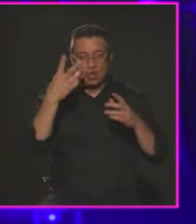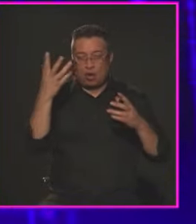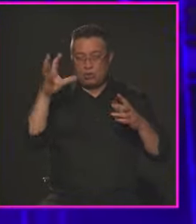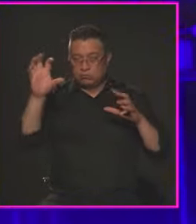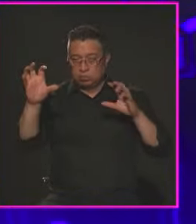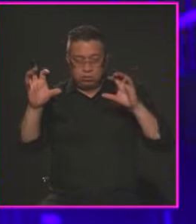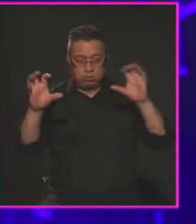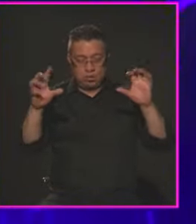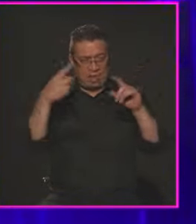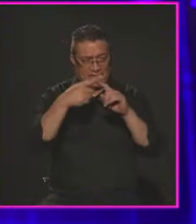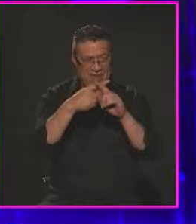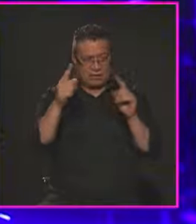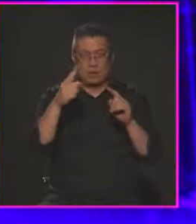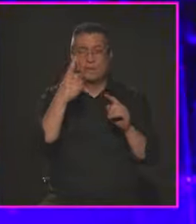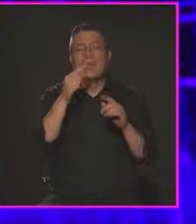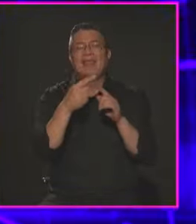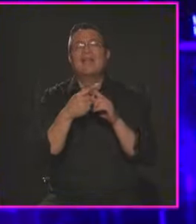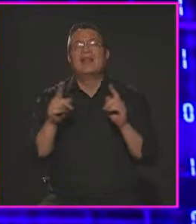1 billionth